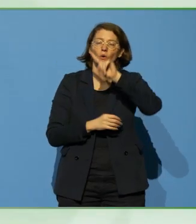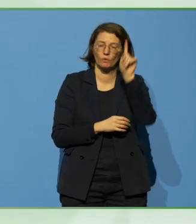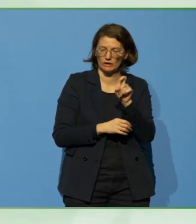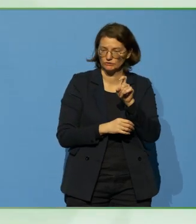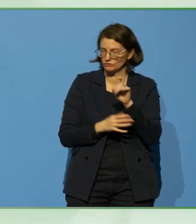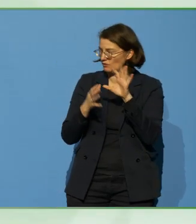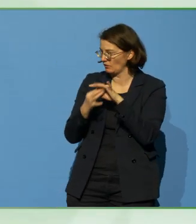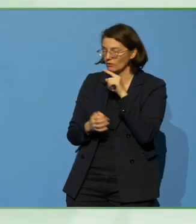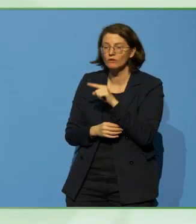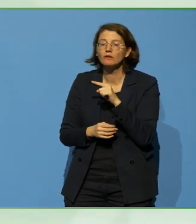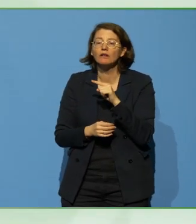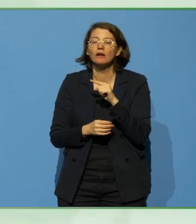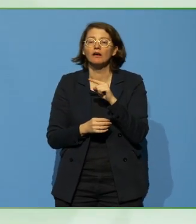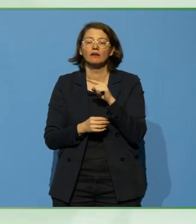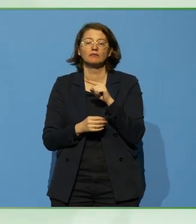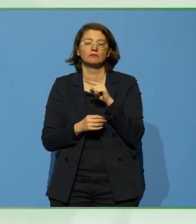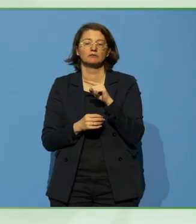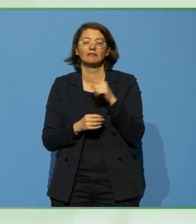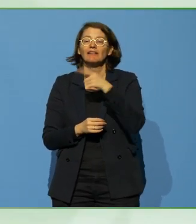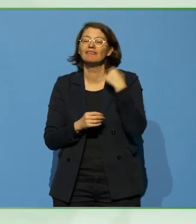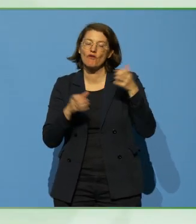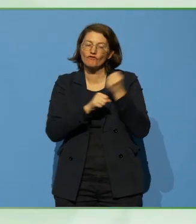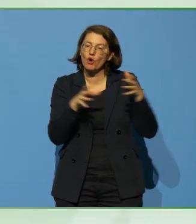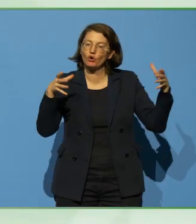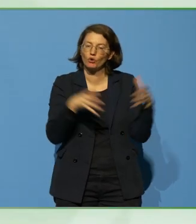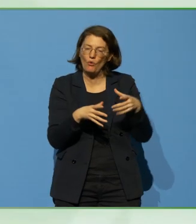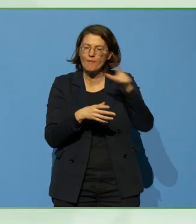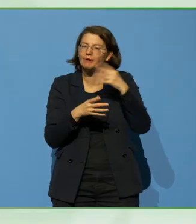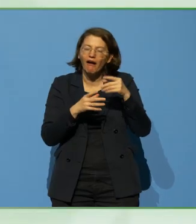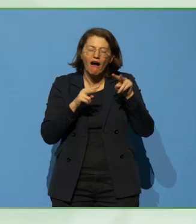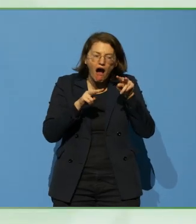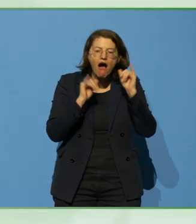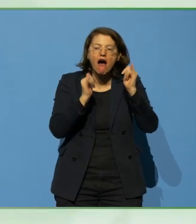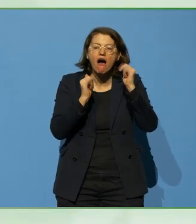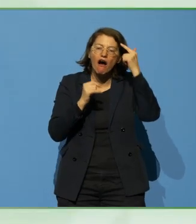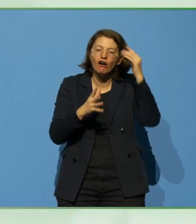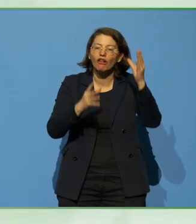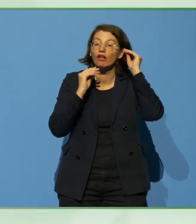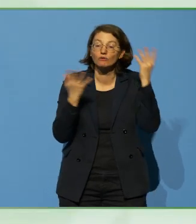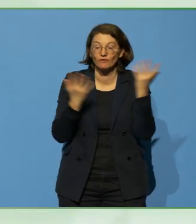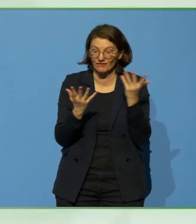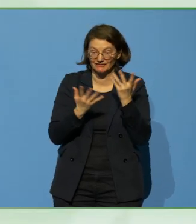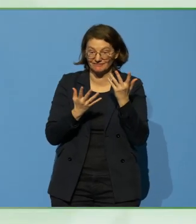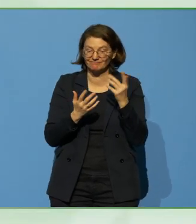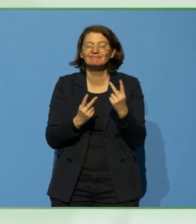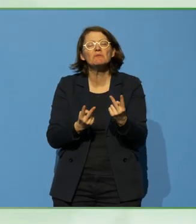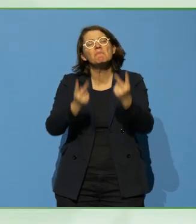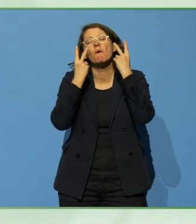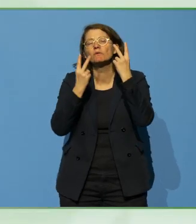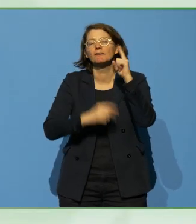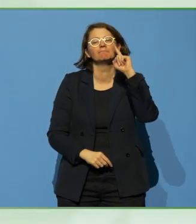it, it has to be accepted everywhere in Europe, and people have to have trust in that. And the other thing